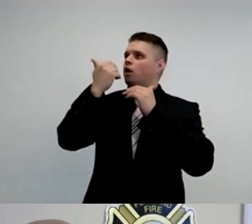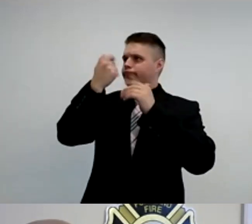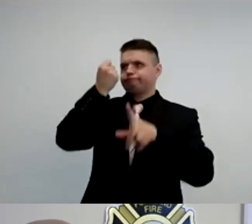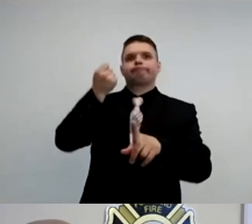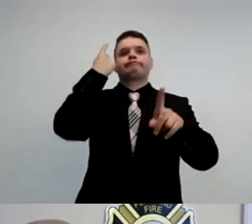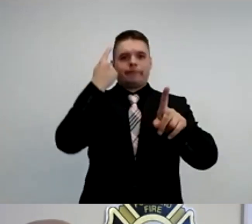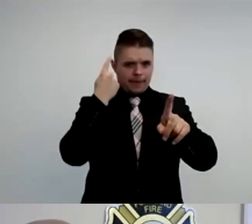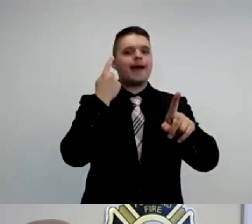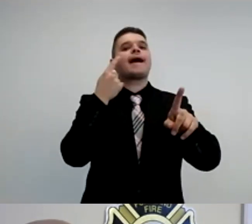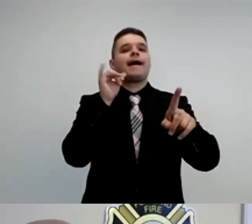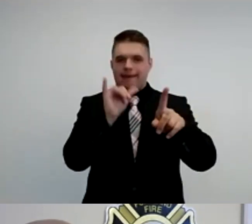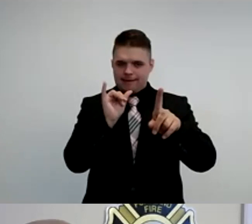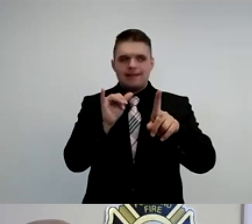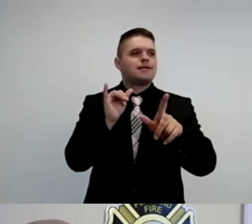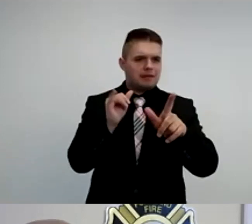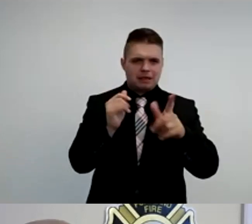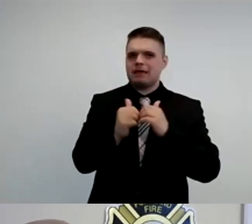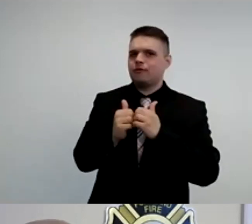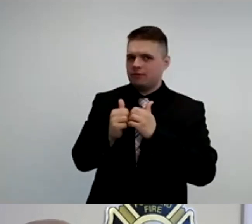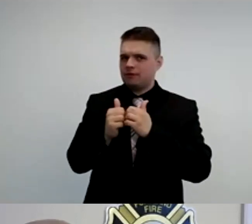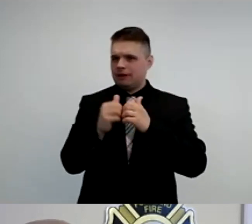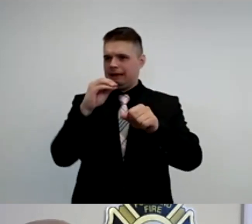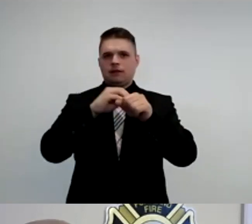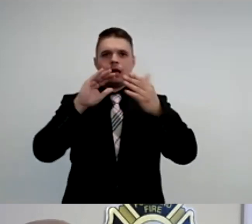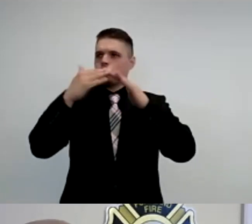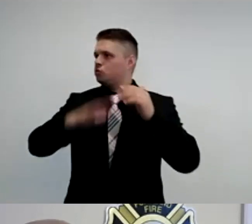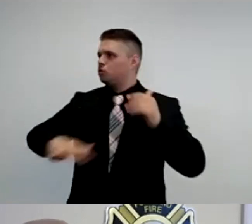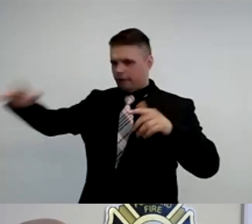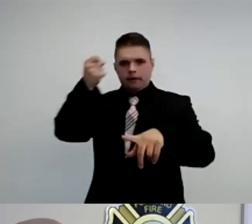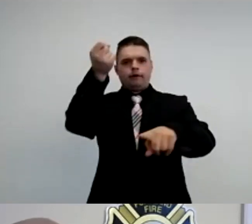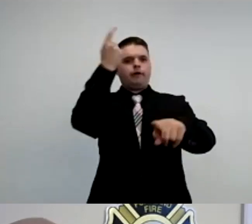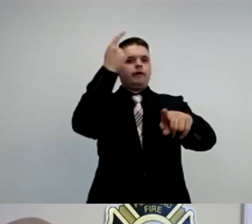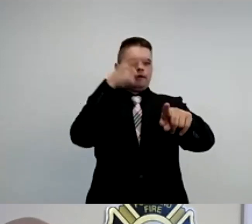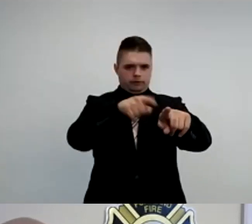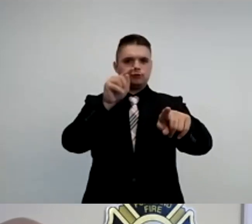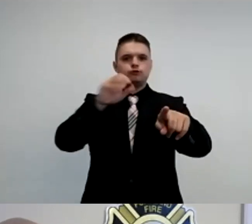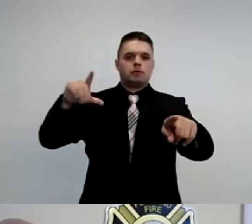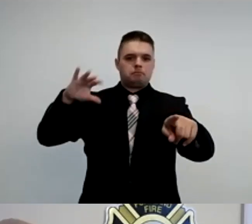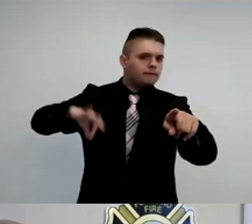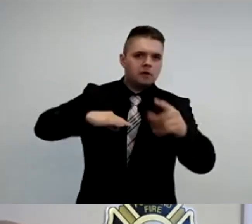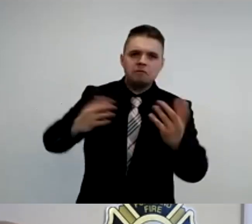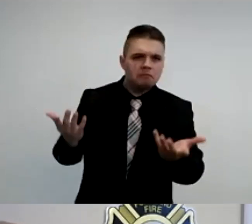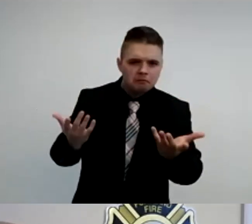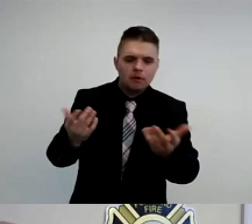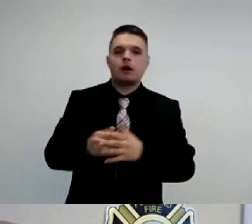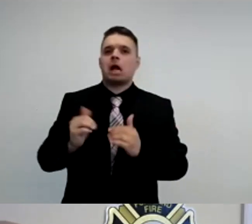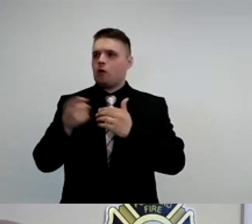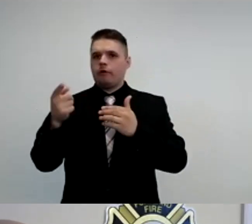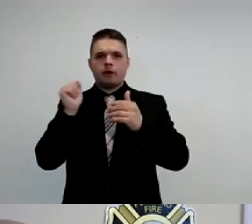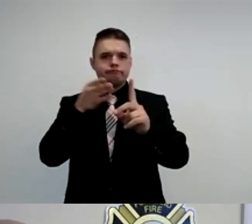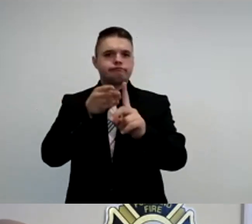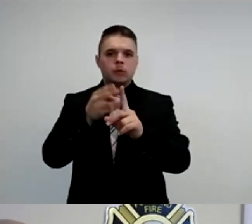where this is in our community or how involved. And I think that it's just too early to know. This is a